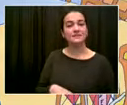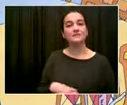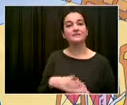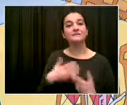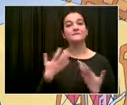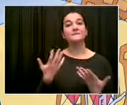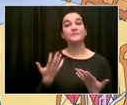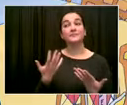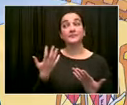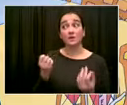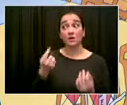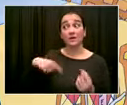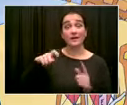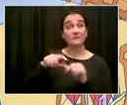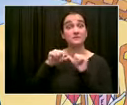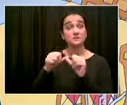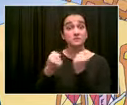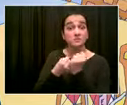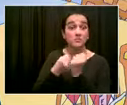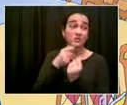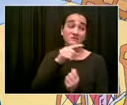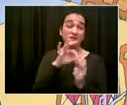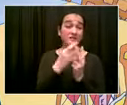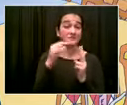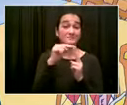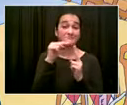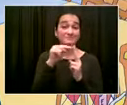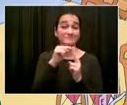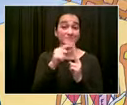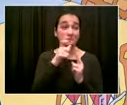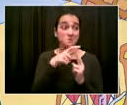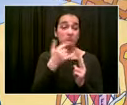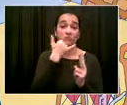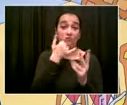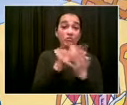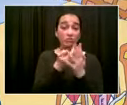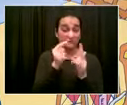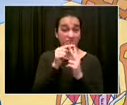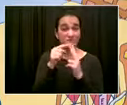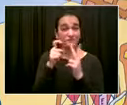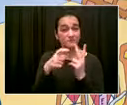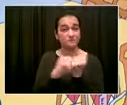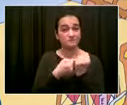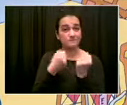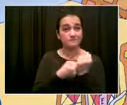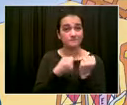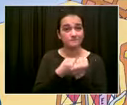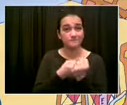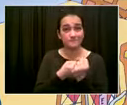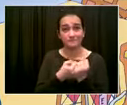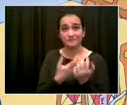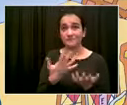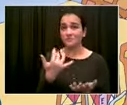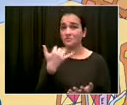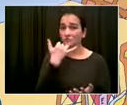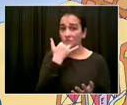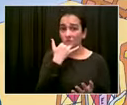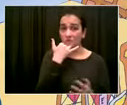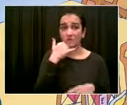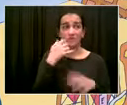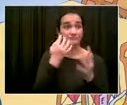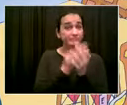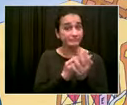deeply troubled whenever I hear of any wrongful conviction, but I want to emphasize again, I hope this doesn't end the discussion.